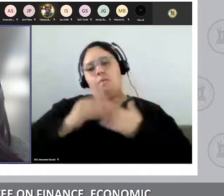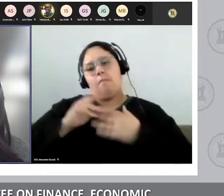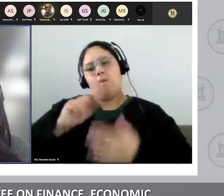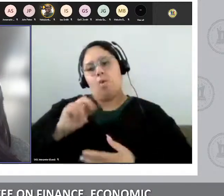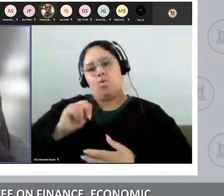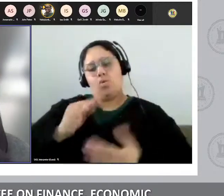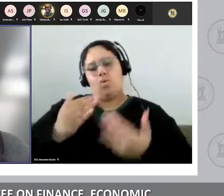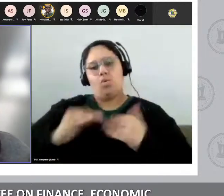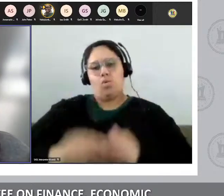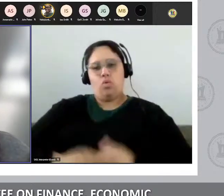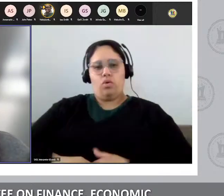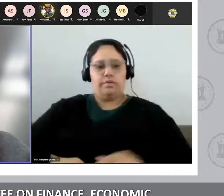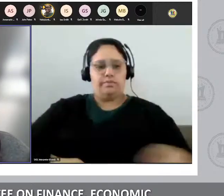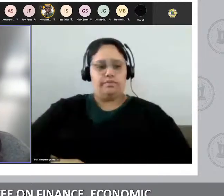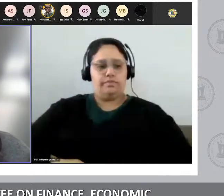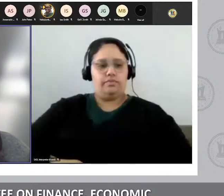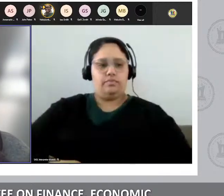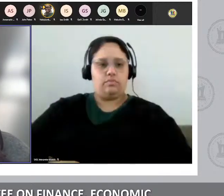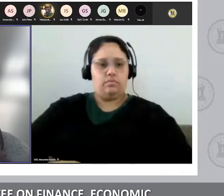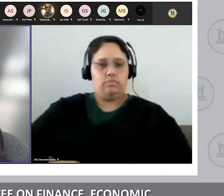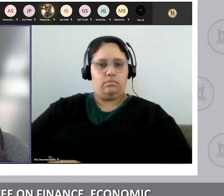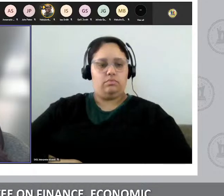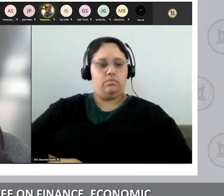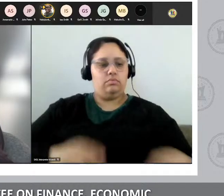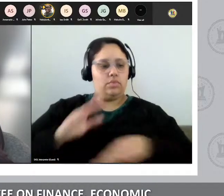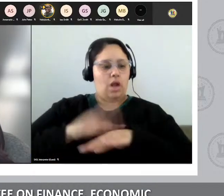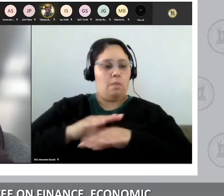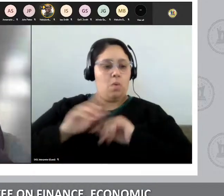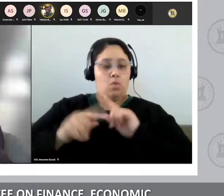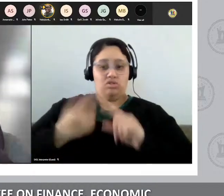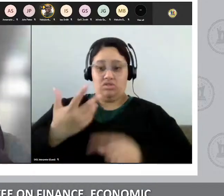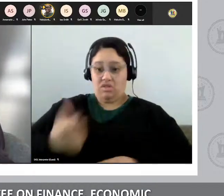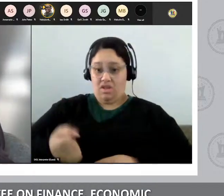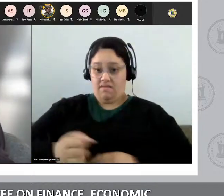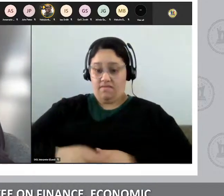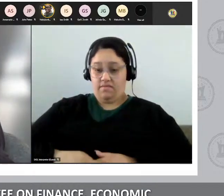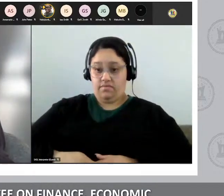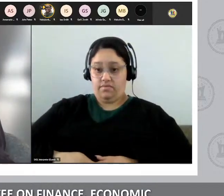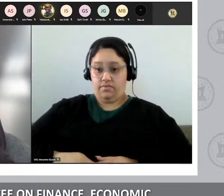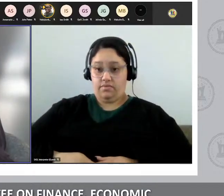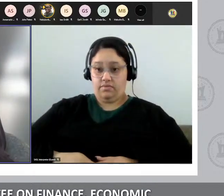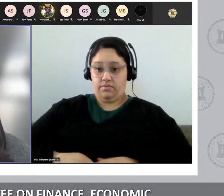Nkondlo. Members, are there any further questions?